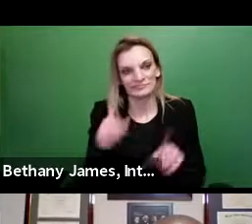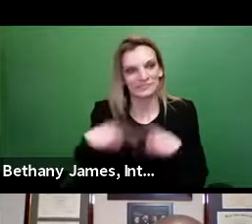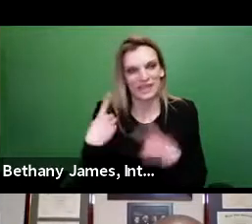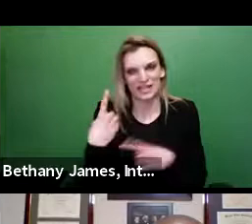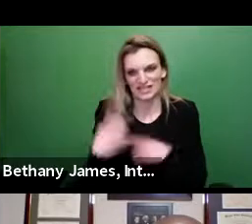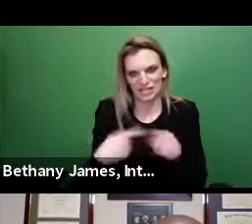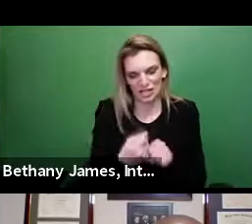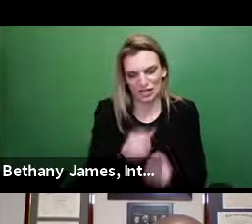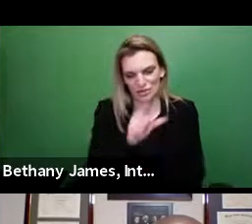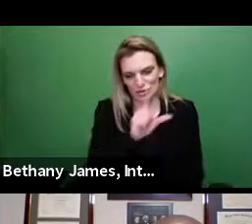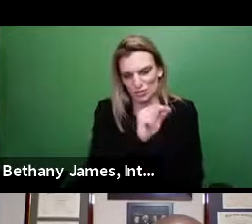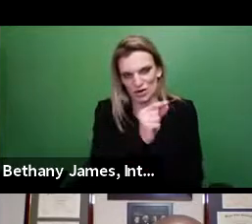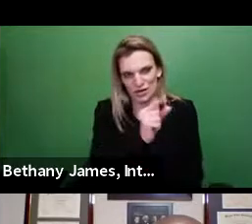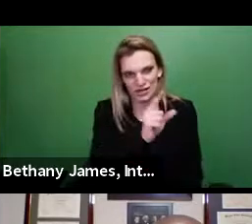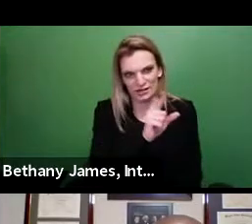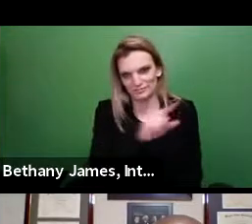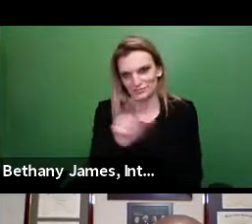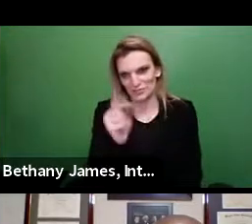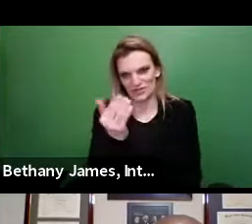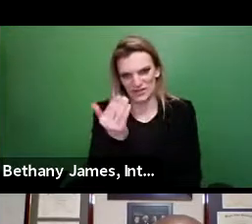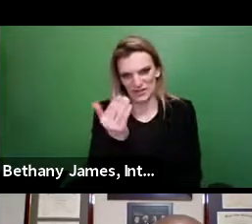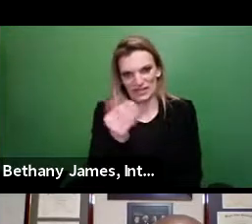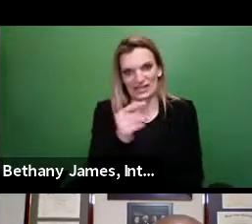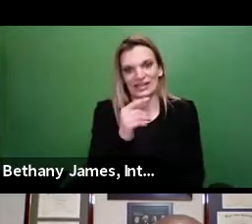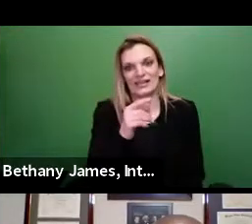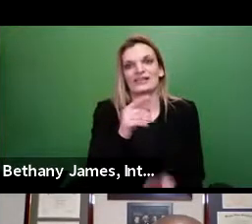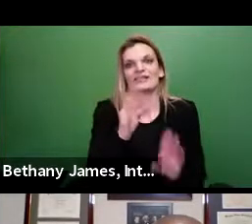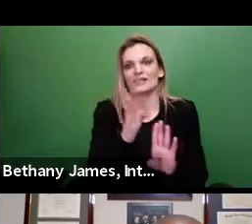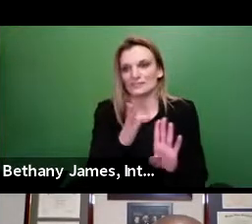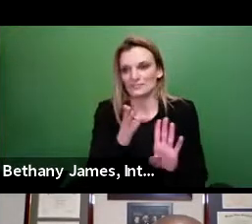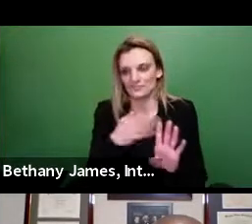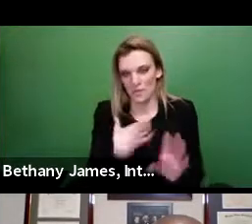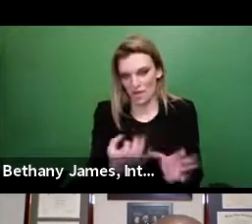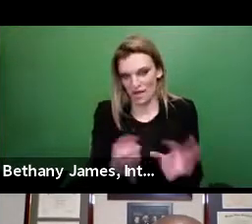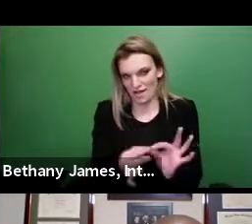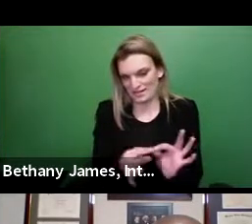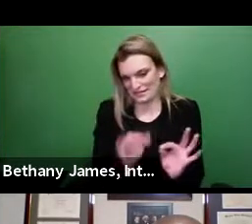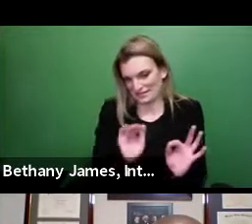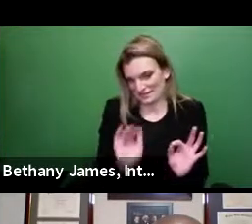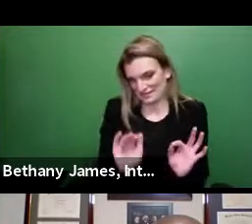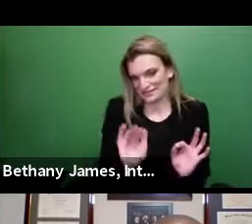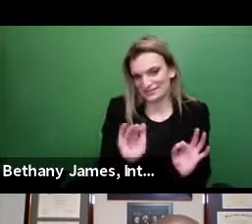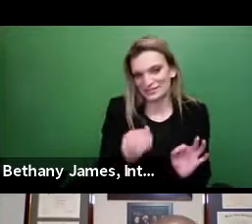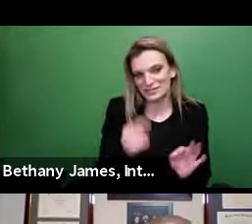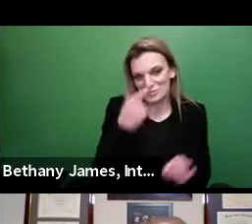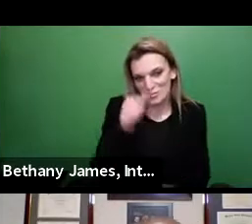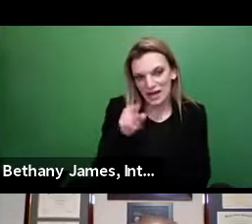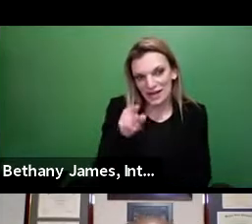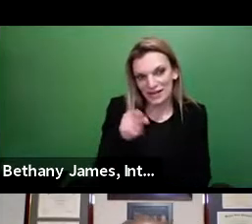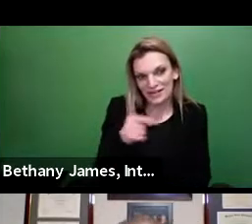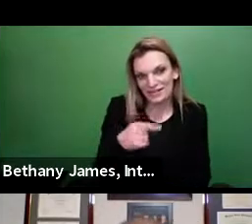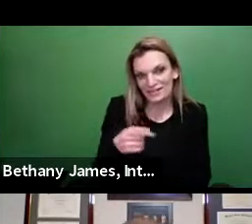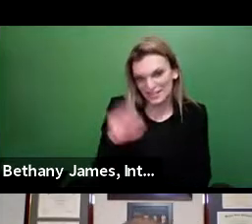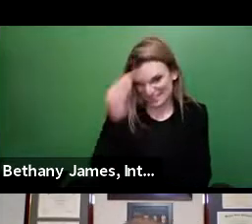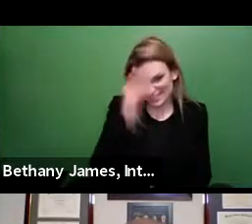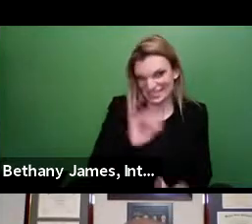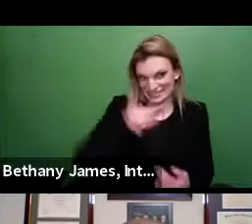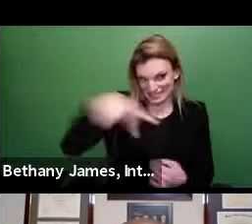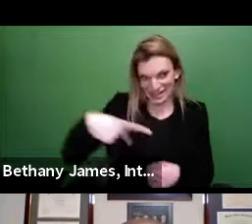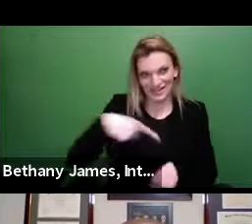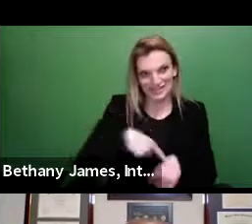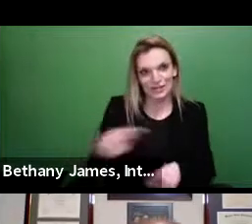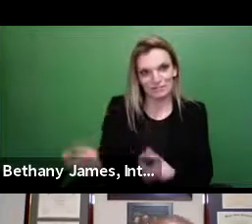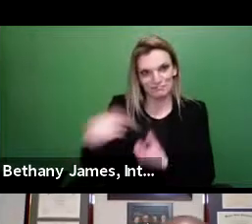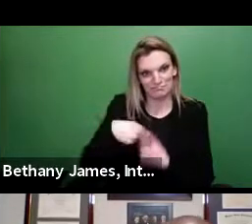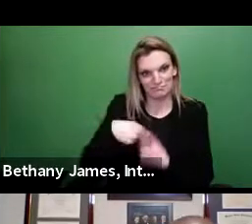from 2015 to 2020. But then I'm also going to ask her to tell everyone that this is actually her second go round